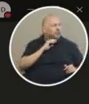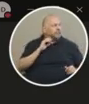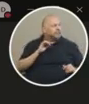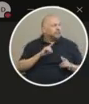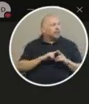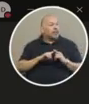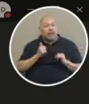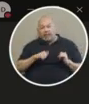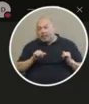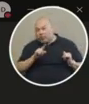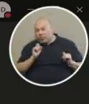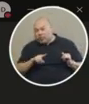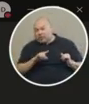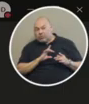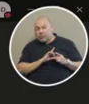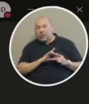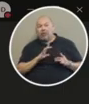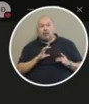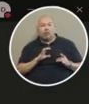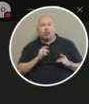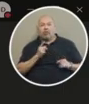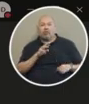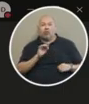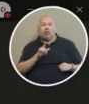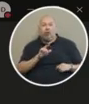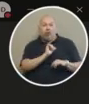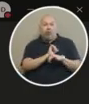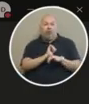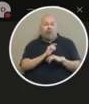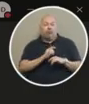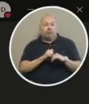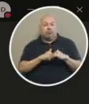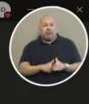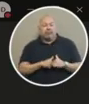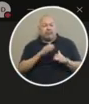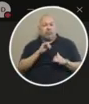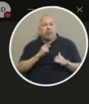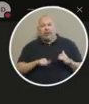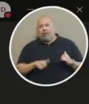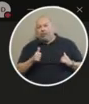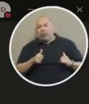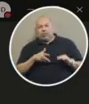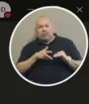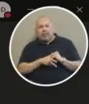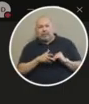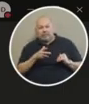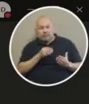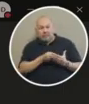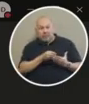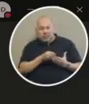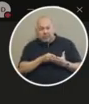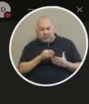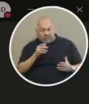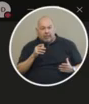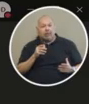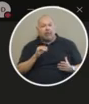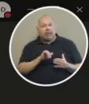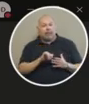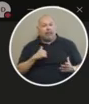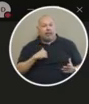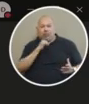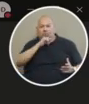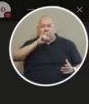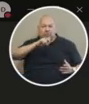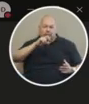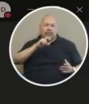And any of these questions with the overall workforce capacity or any of these cuts, they wouldn't